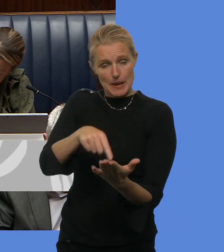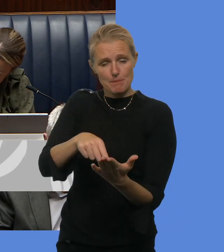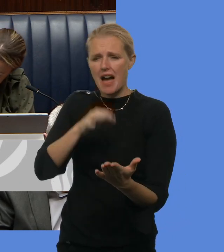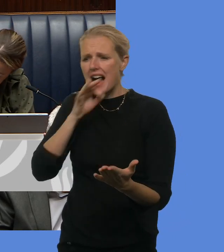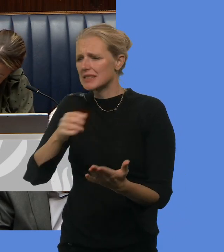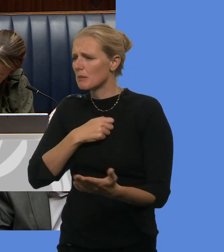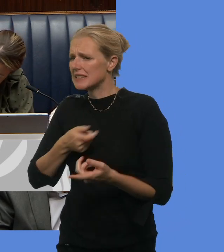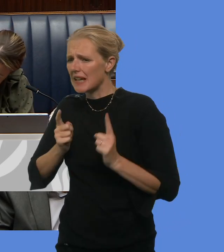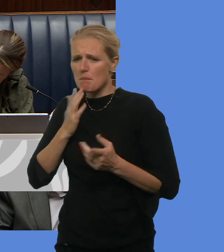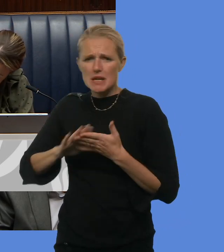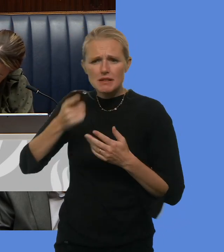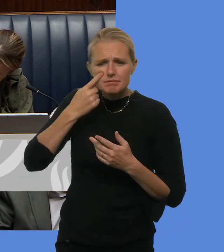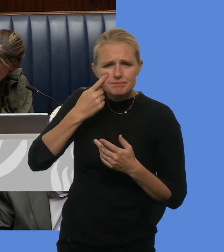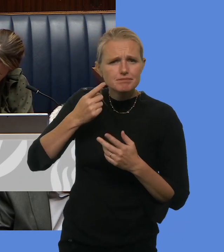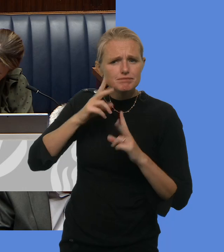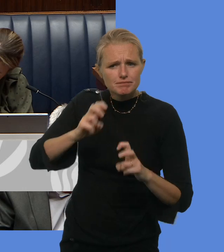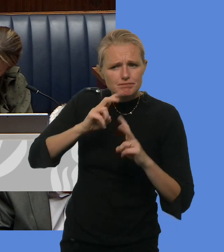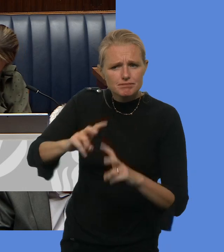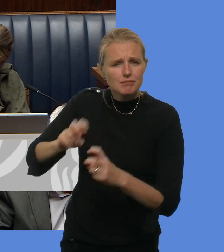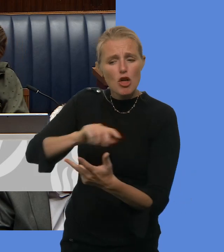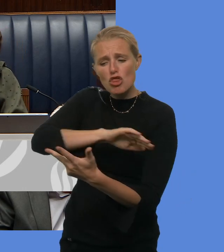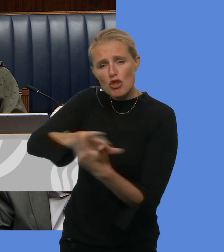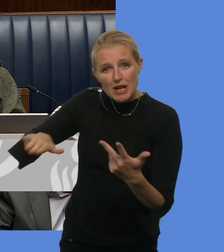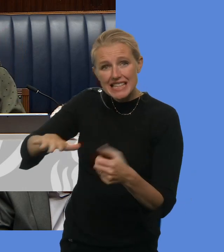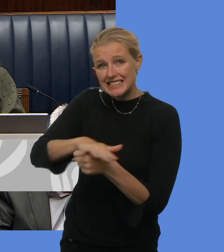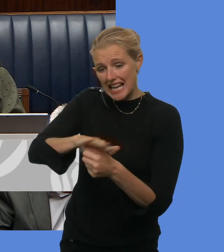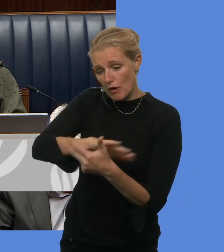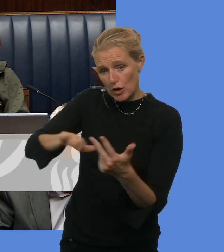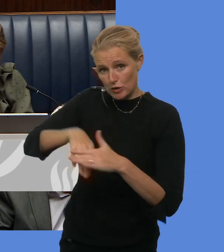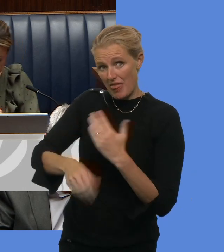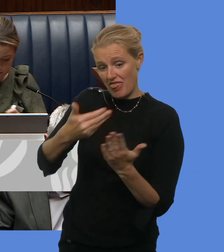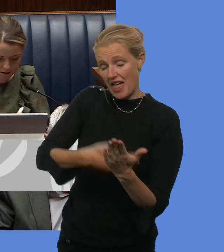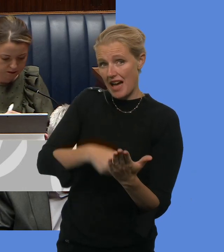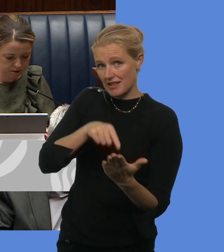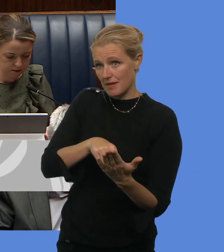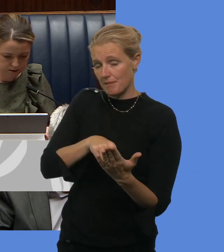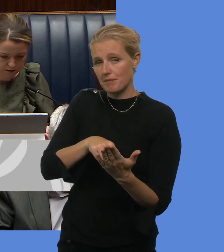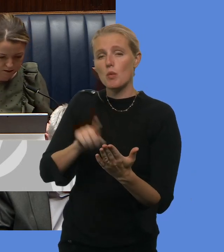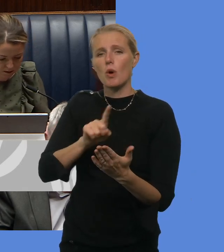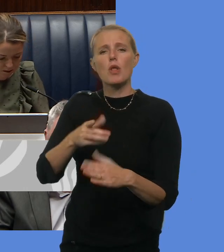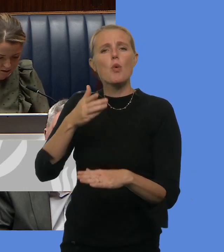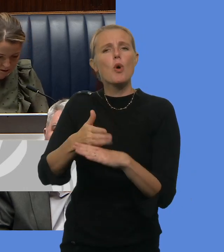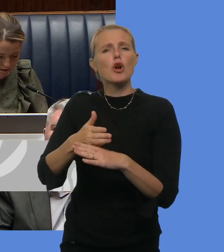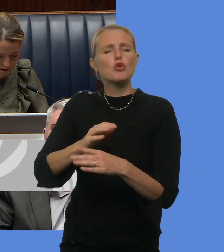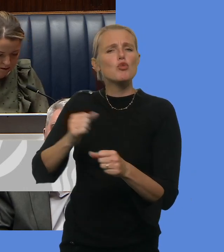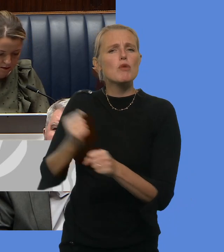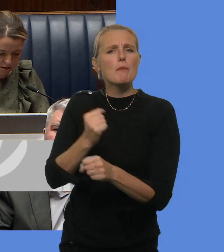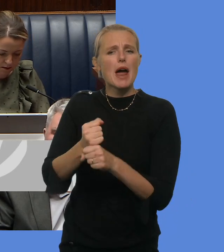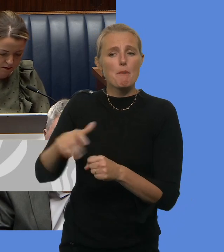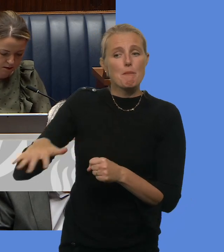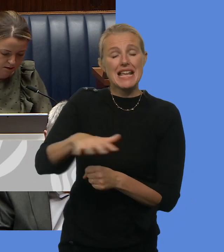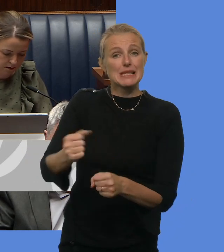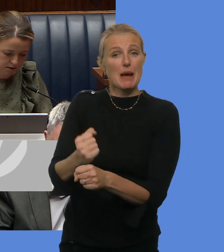out further work on three scenarios recommended within it. The work to prepare a Placemaking and Active Travel